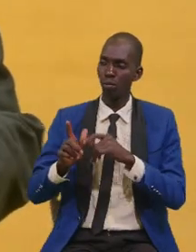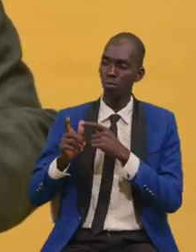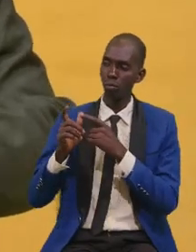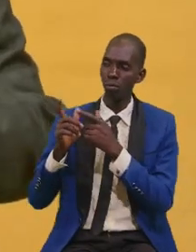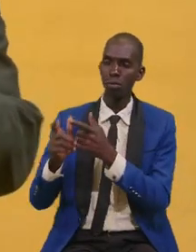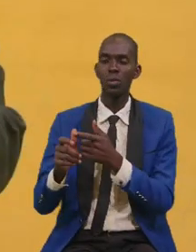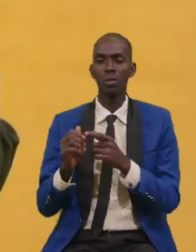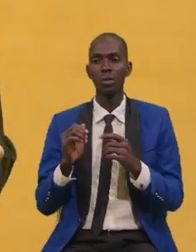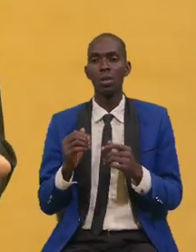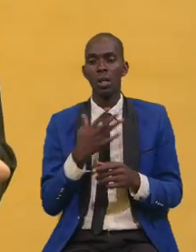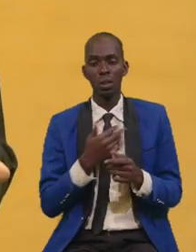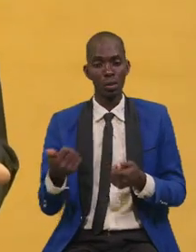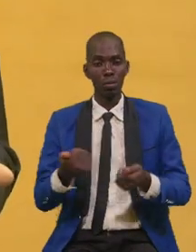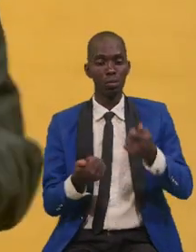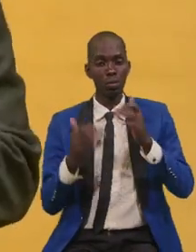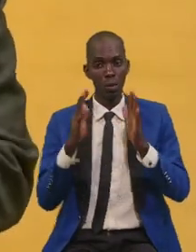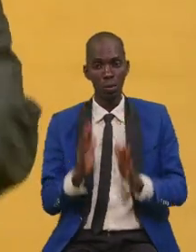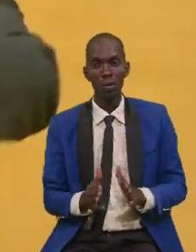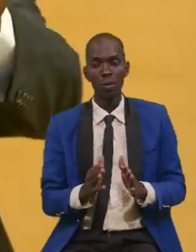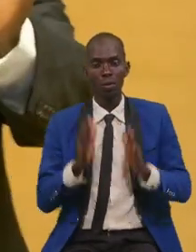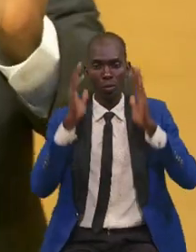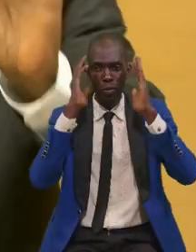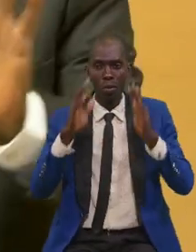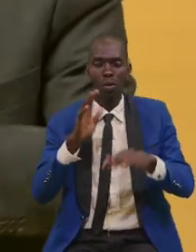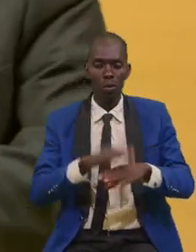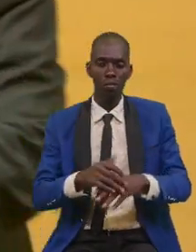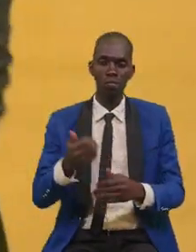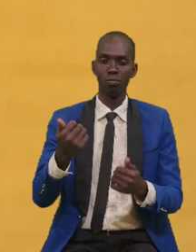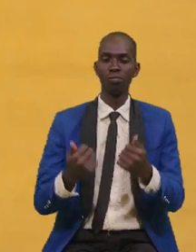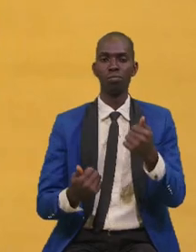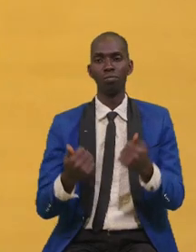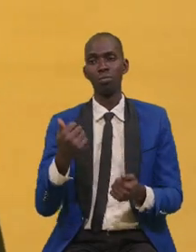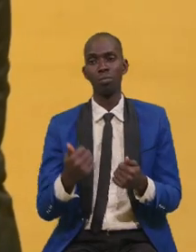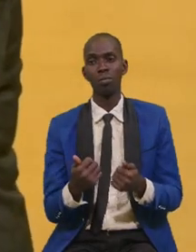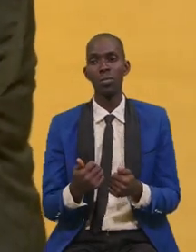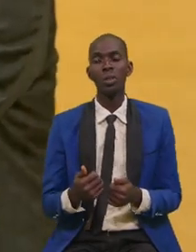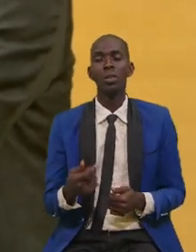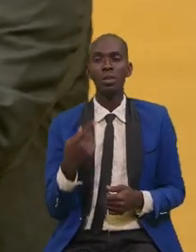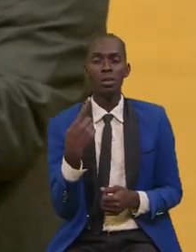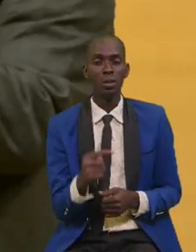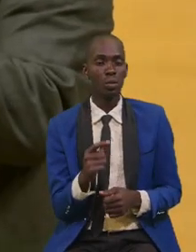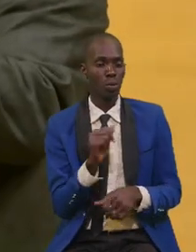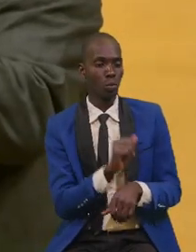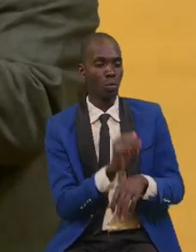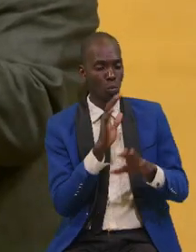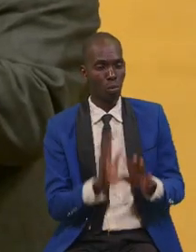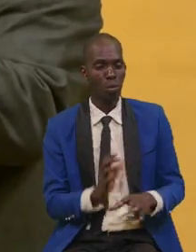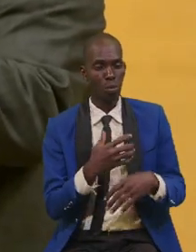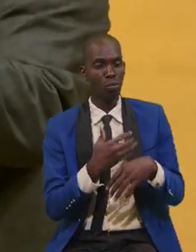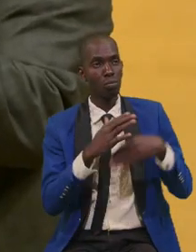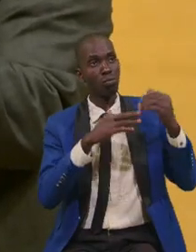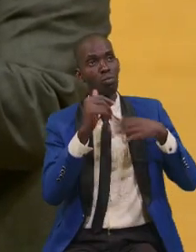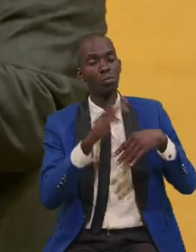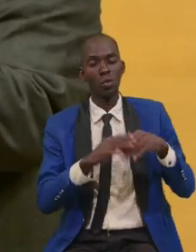professional drivers, they focus on driving. The construction workers, they focus on construction. And the people who